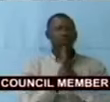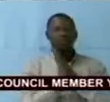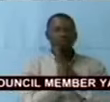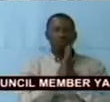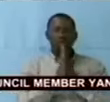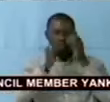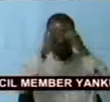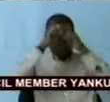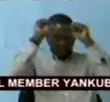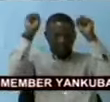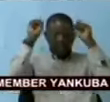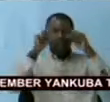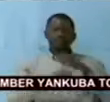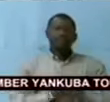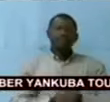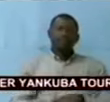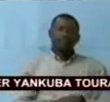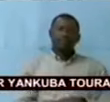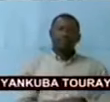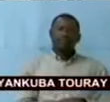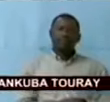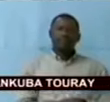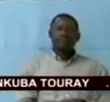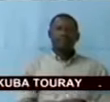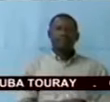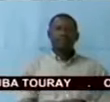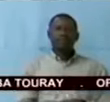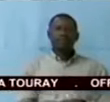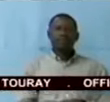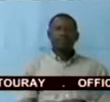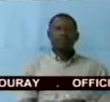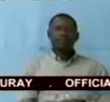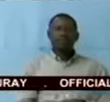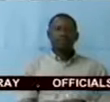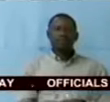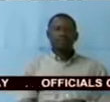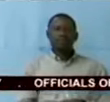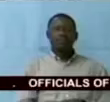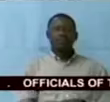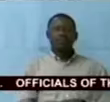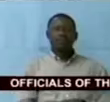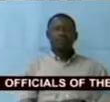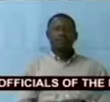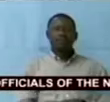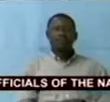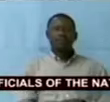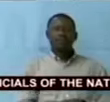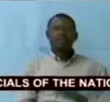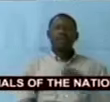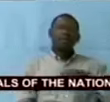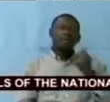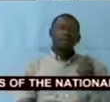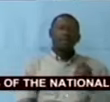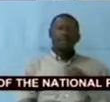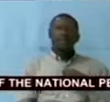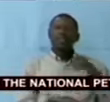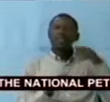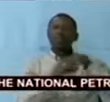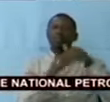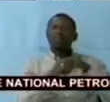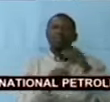doyaro ke kulula menuka te kutinyari ngulti menuka bo sembeti wala karola. And by pretty much including